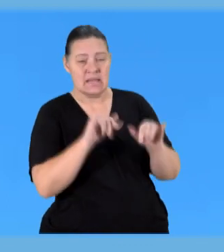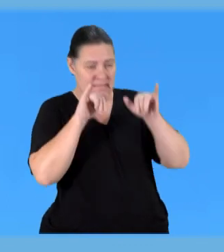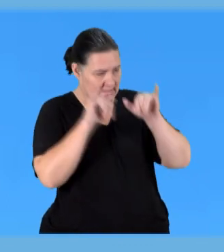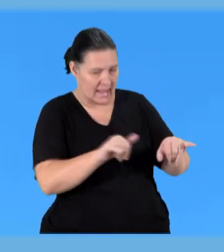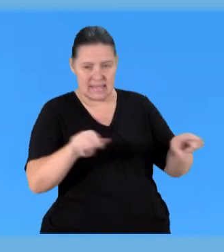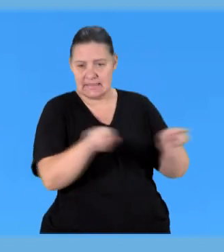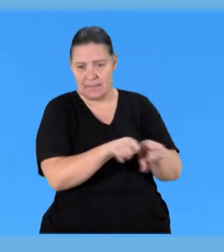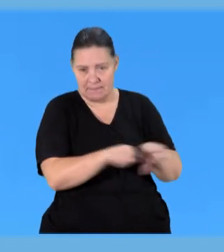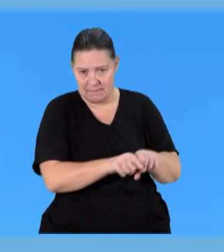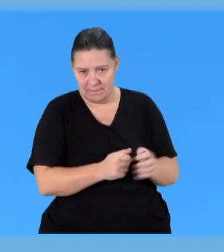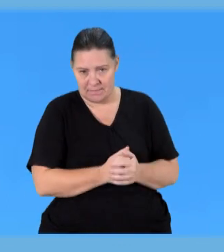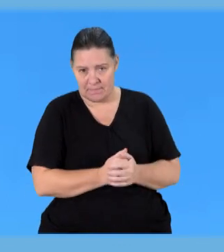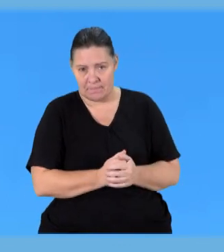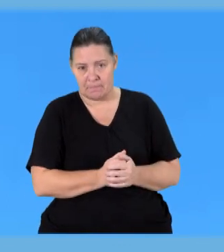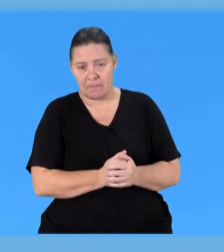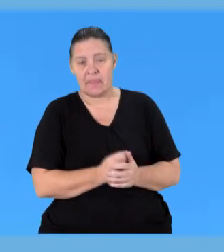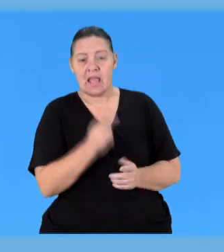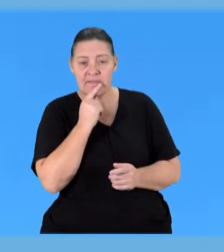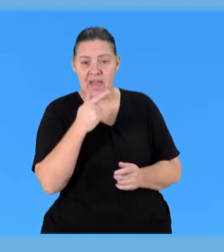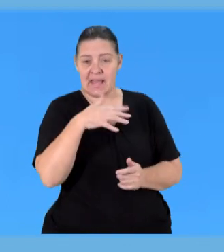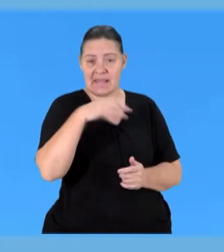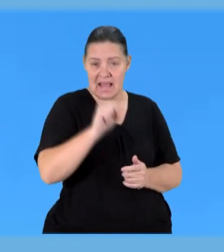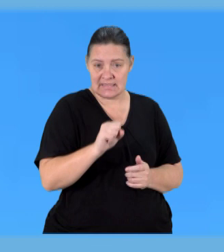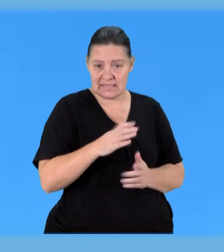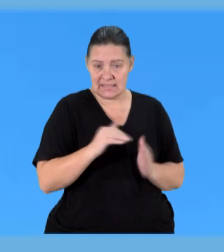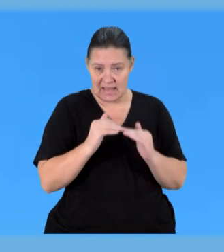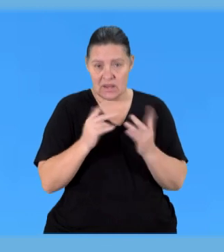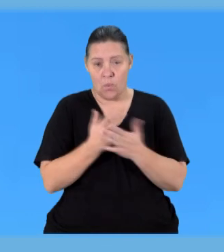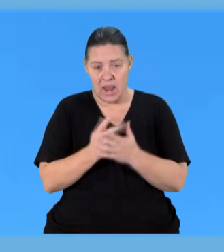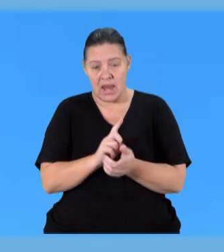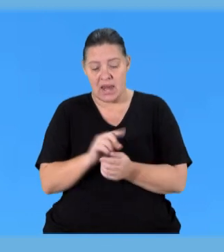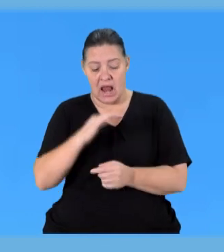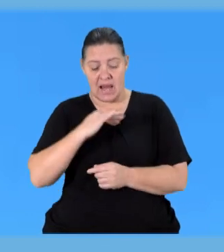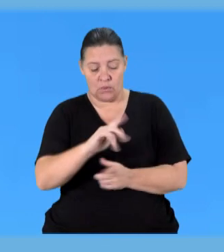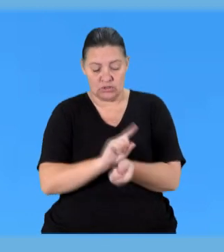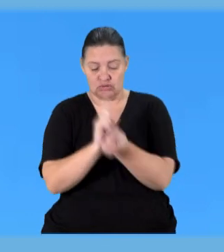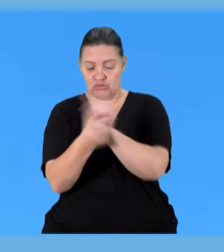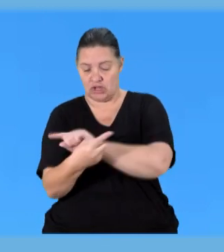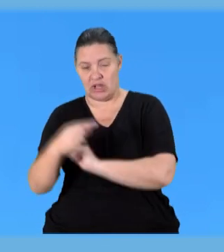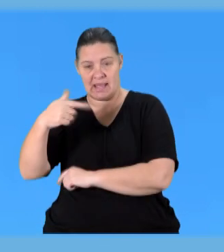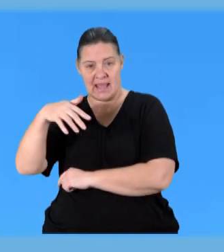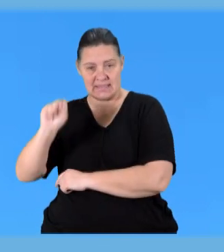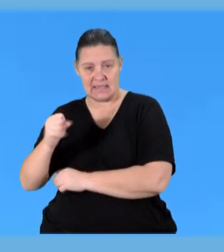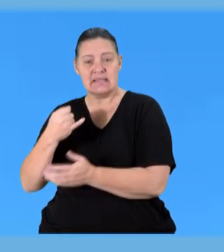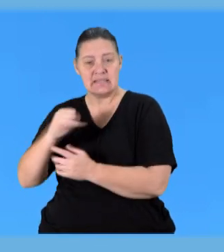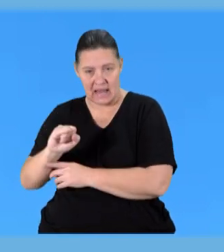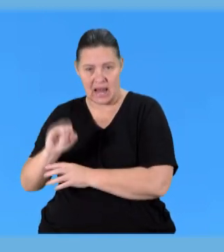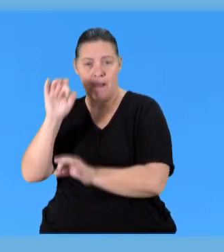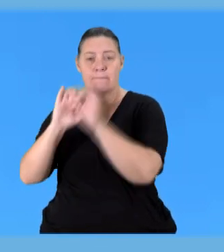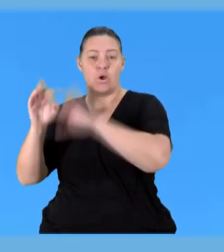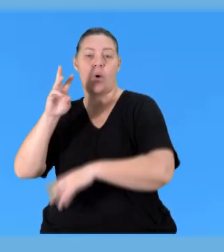same. So even in a gaseous state, when a liquid has turned into a gas, that gas still has molecules of water